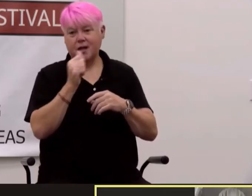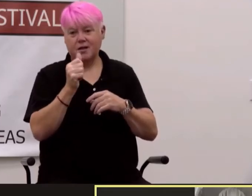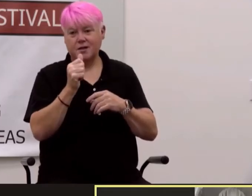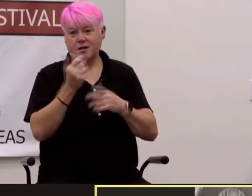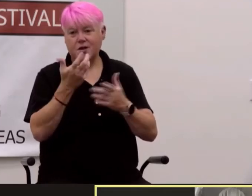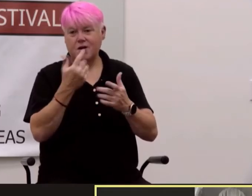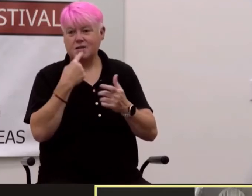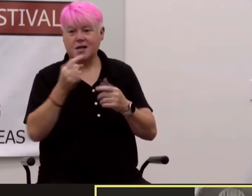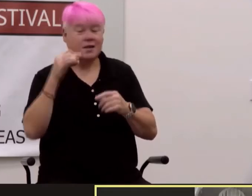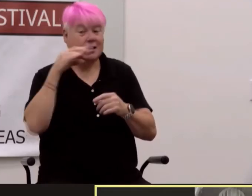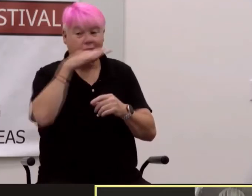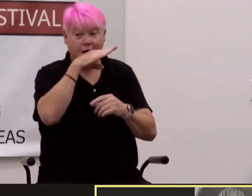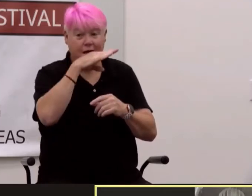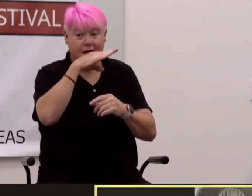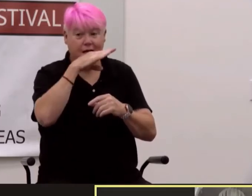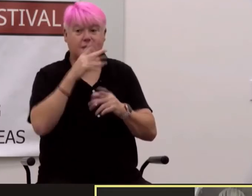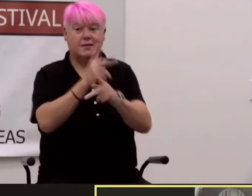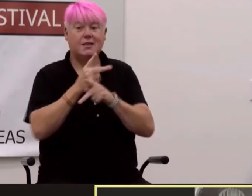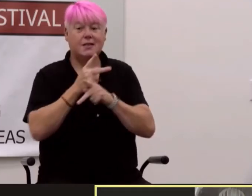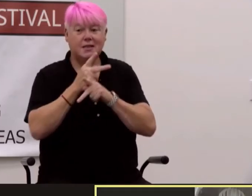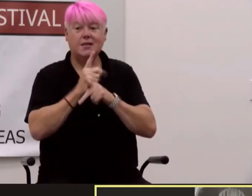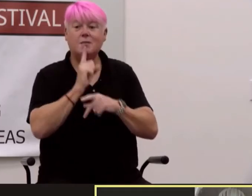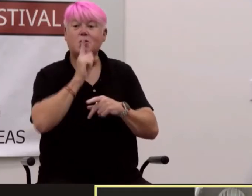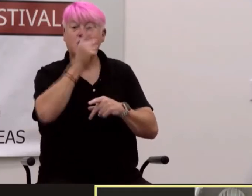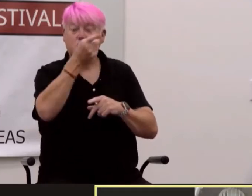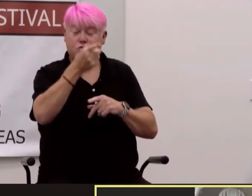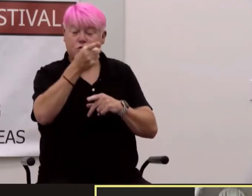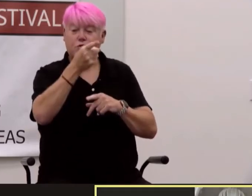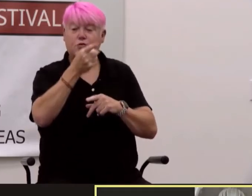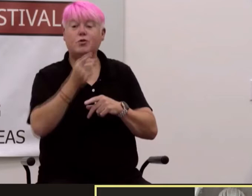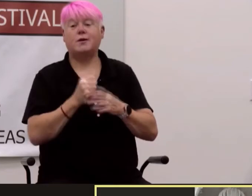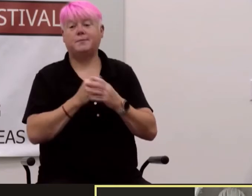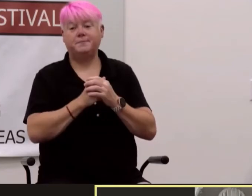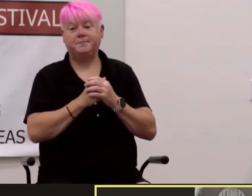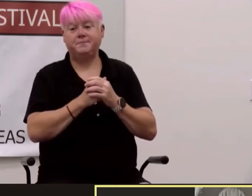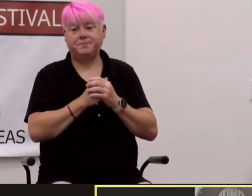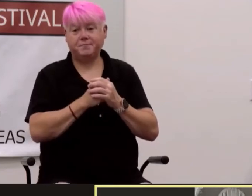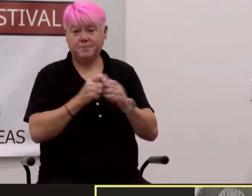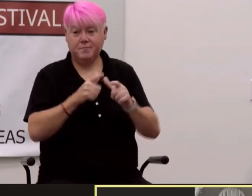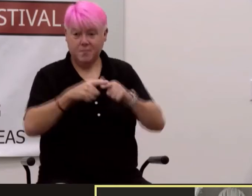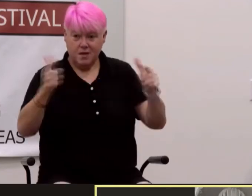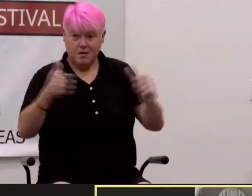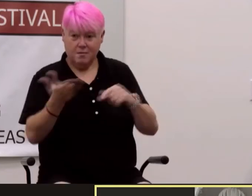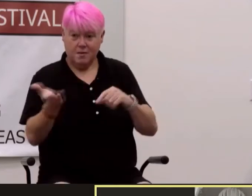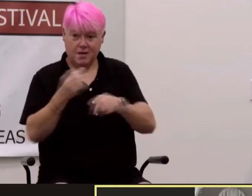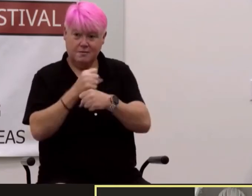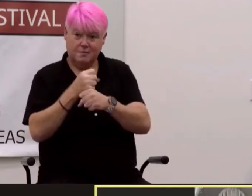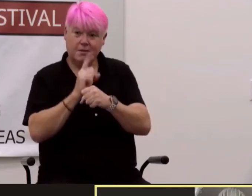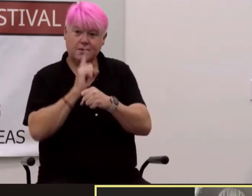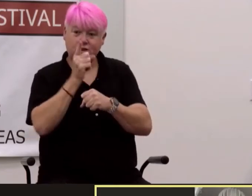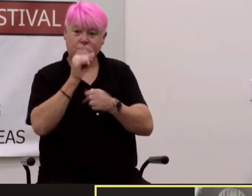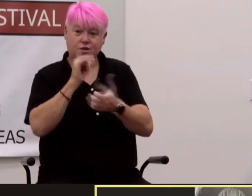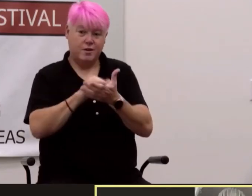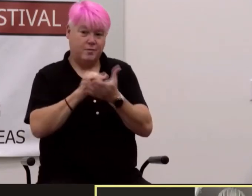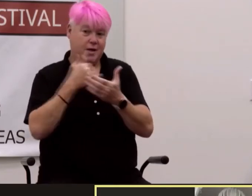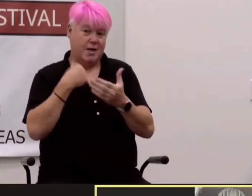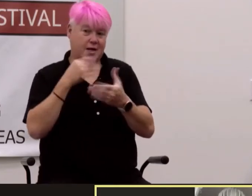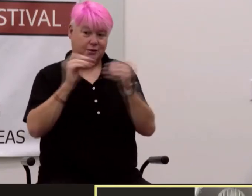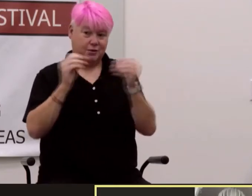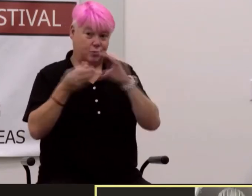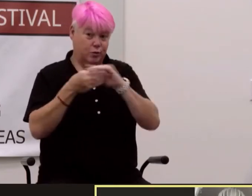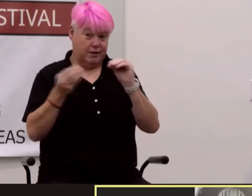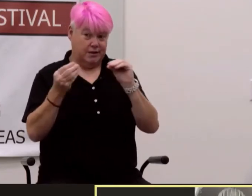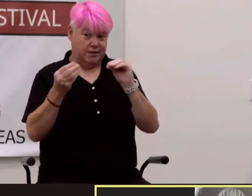tell lies. Keep it truth, keep it real, keep it organic. But the big thing was to make sure that we have those stories in there.